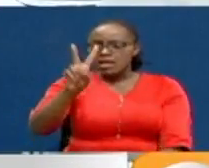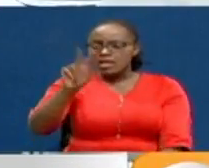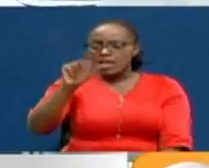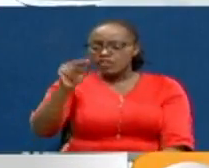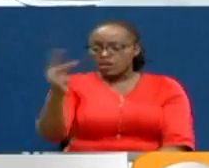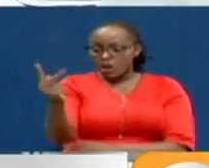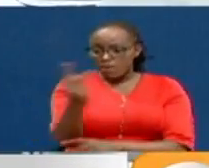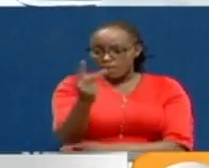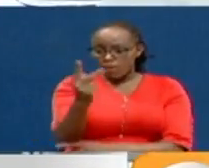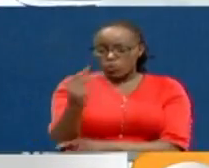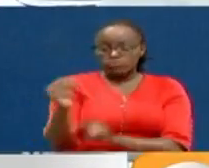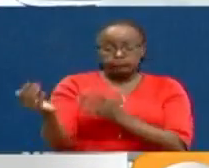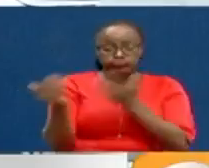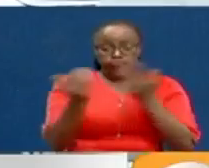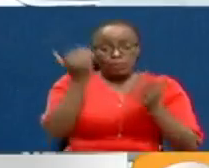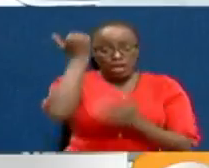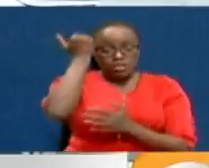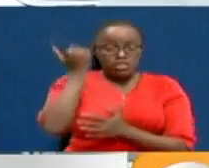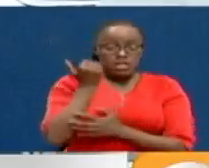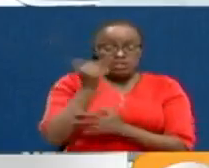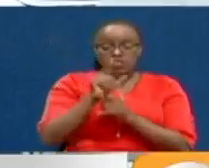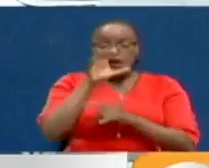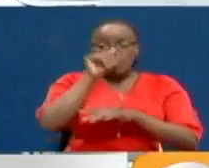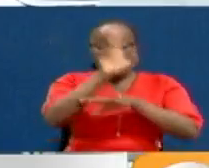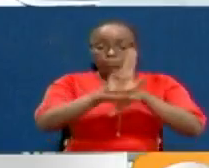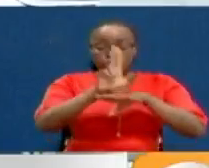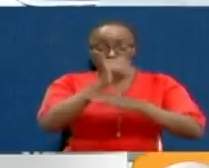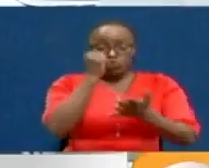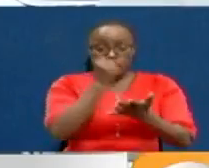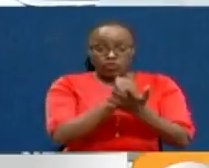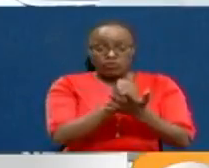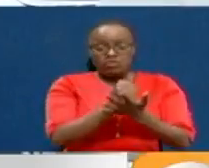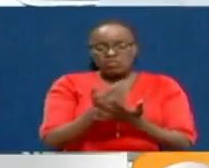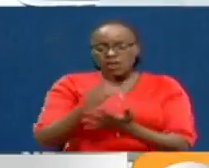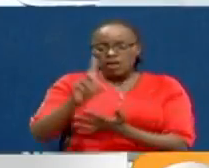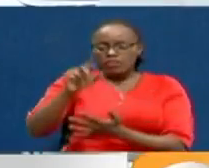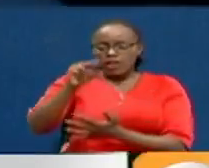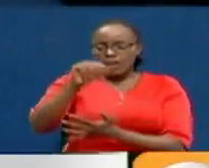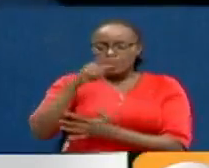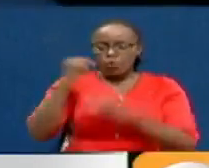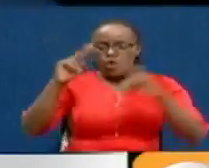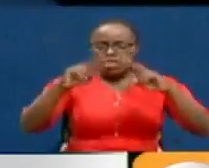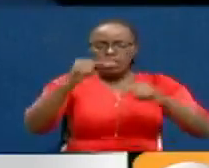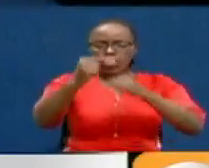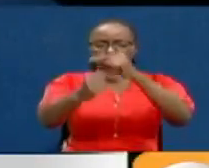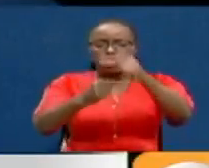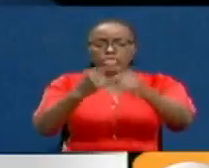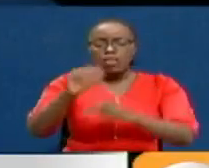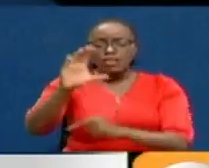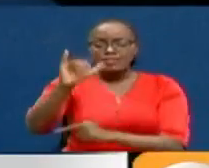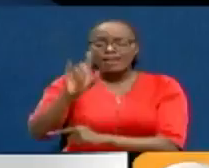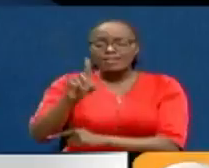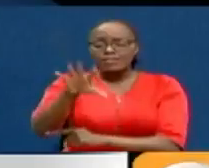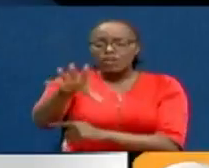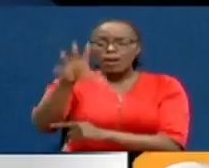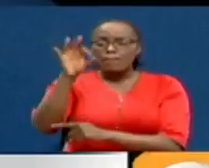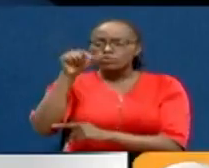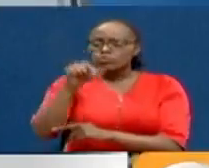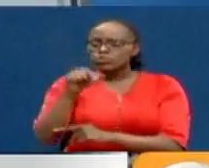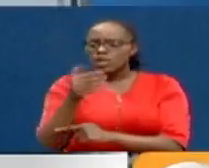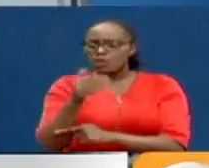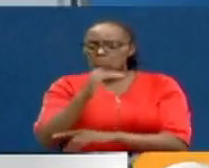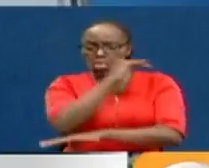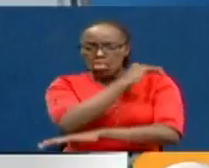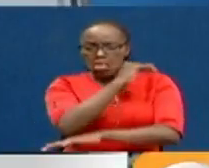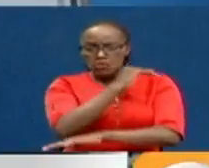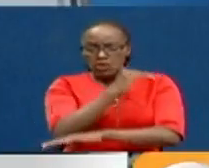to face several counts of corruption and abuse of office charges. So Manduku, who has been under investigation by detectives, was picked up earlier on this